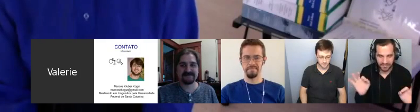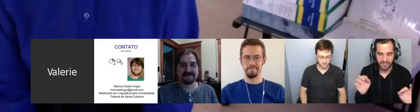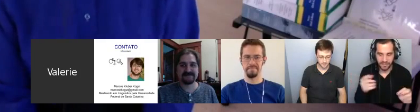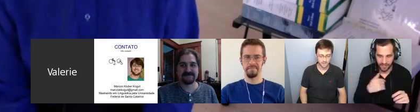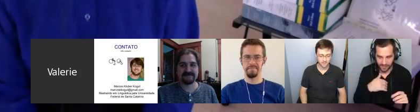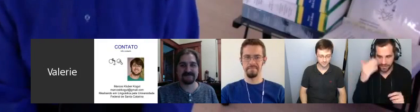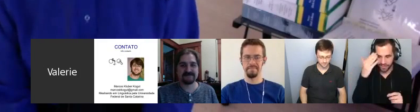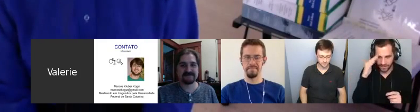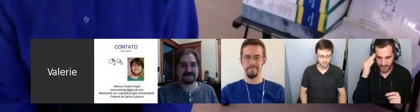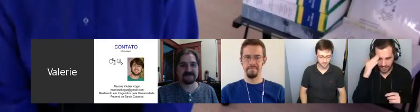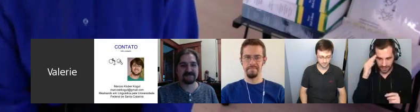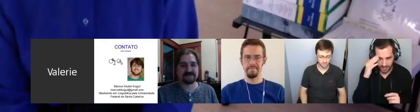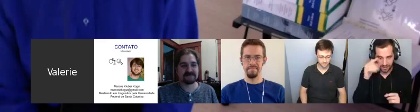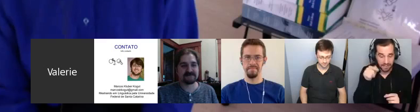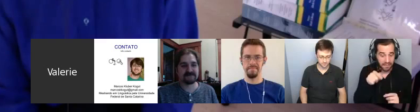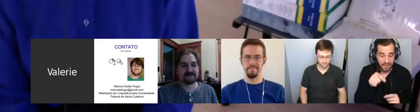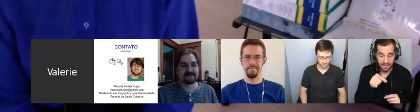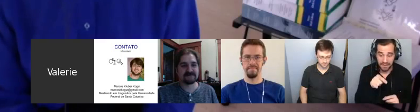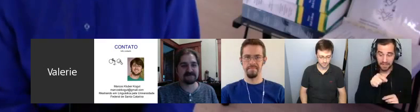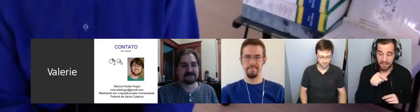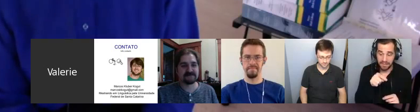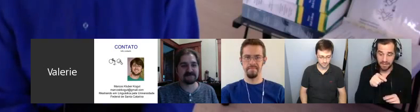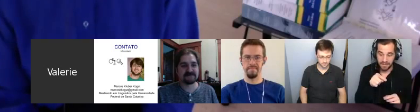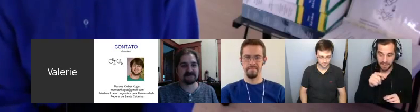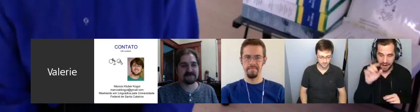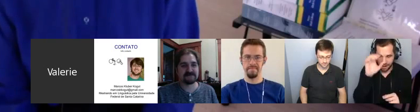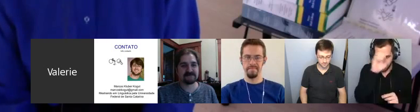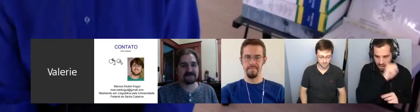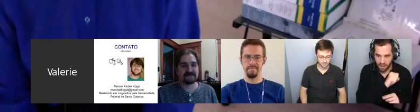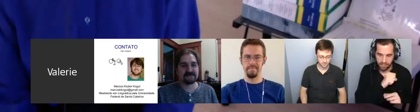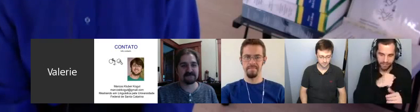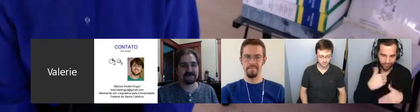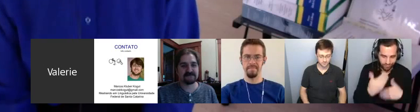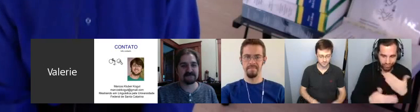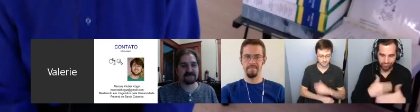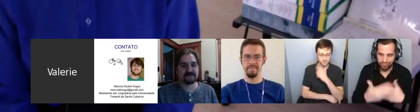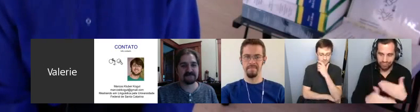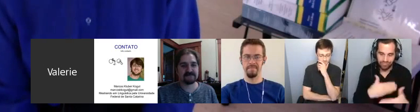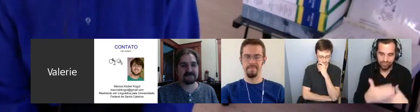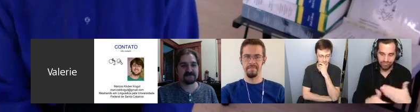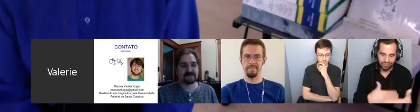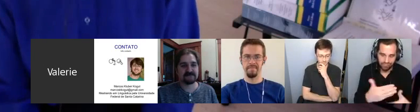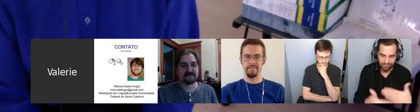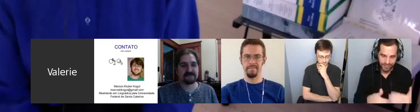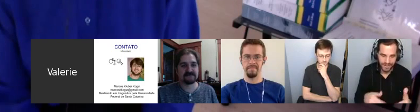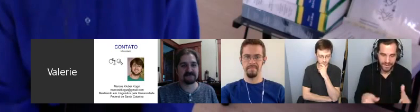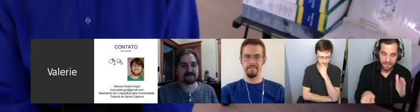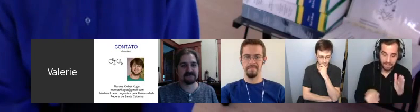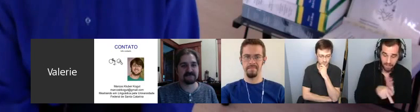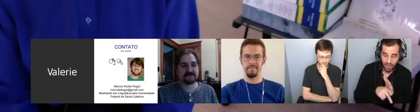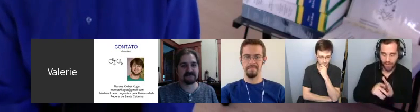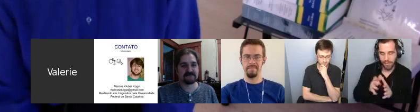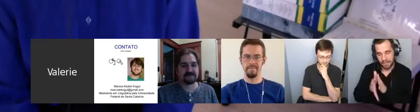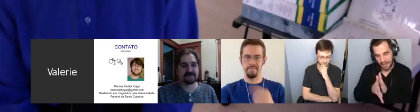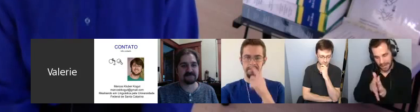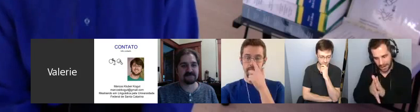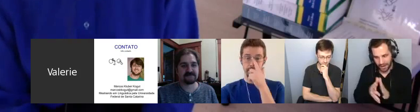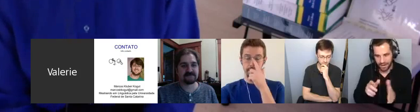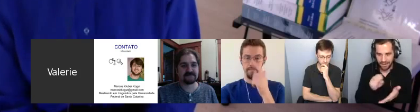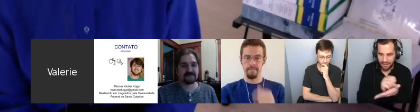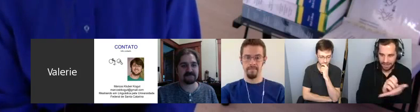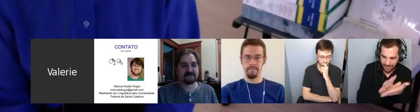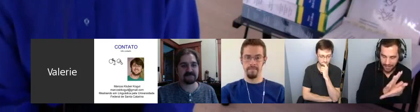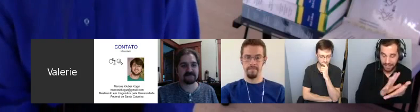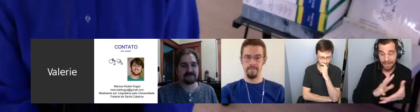that you also learned sign writing through a course of called Letters Libras at the